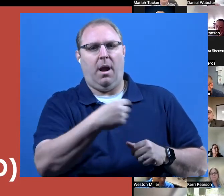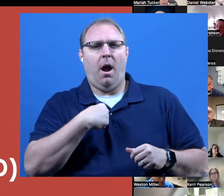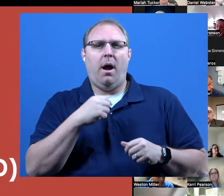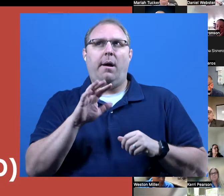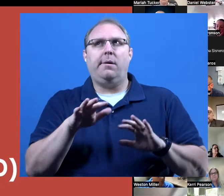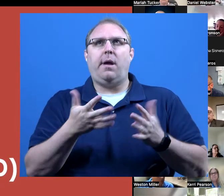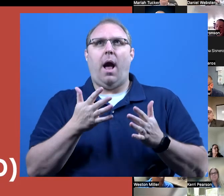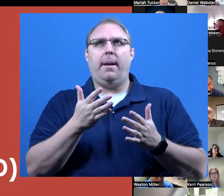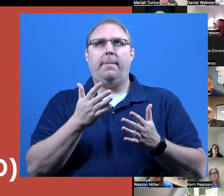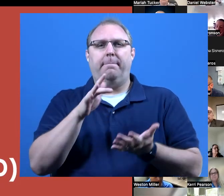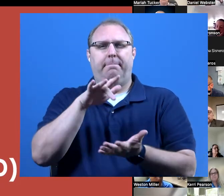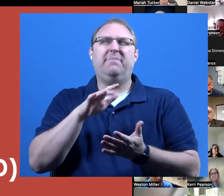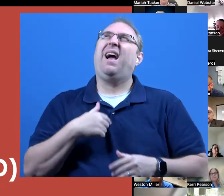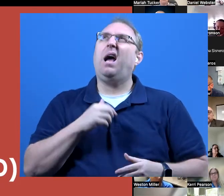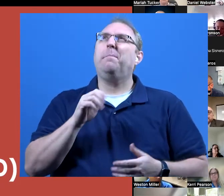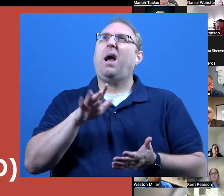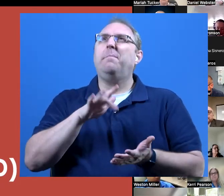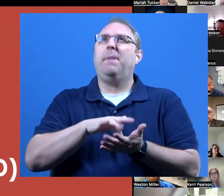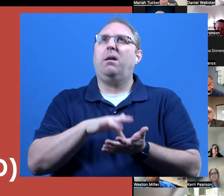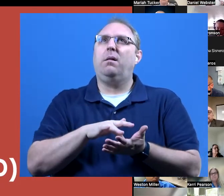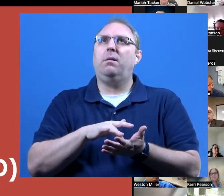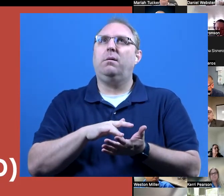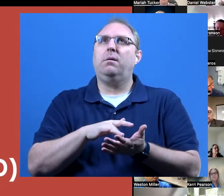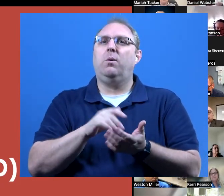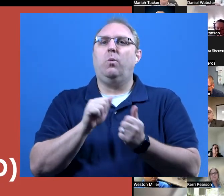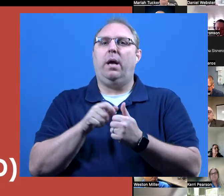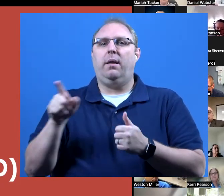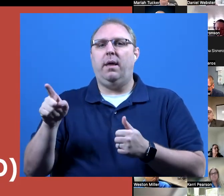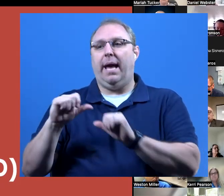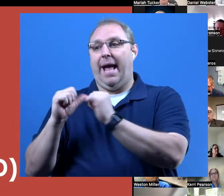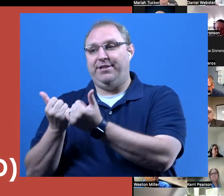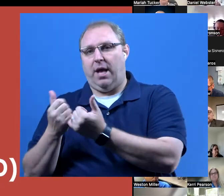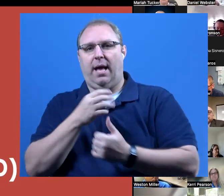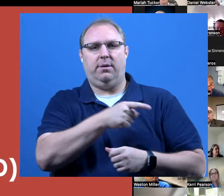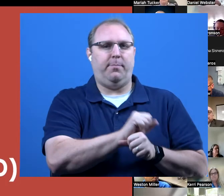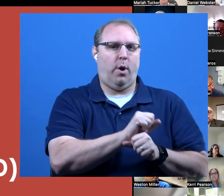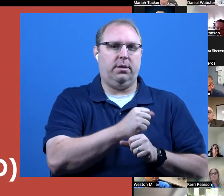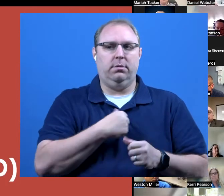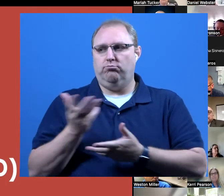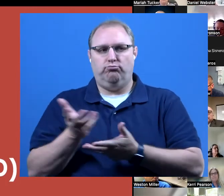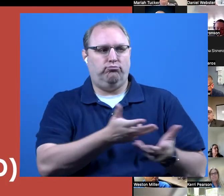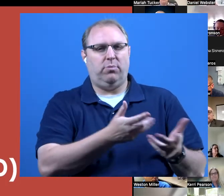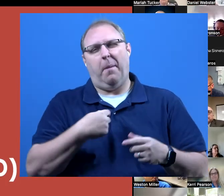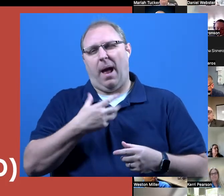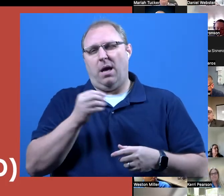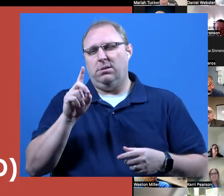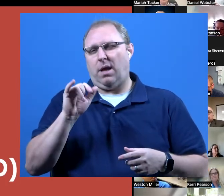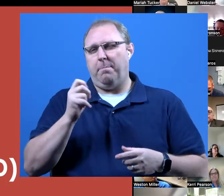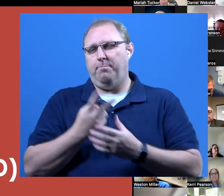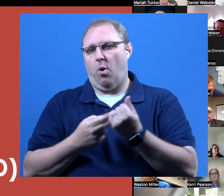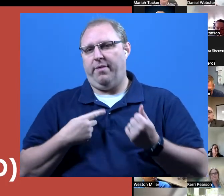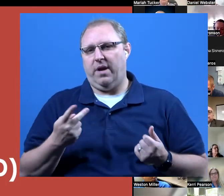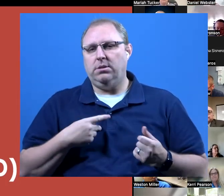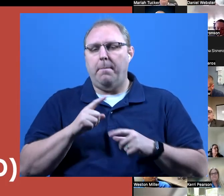process. And it's specifically directed to the employee asking for the accommodation. That's where that's really important and looked at from